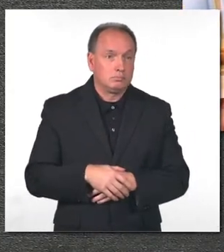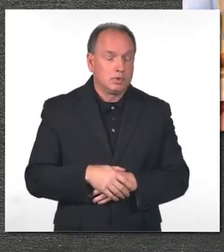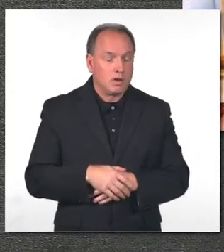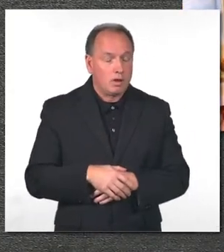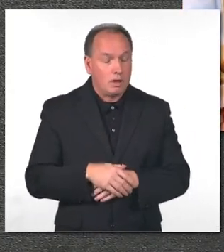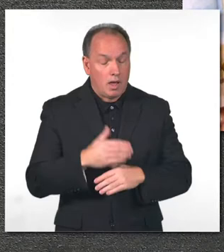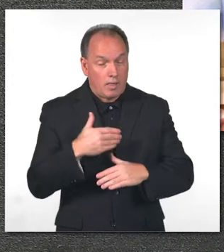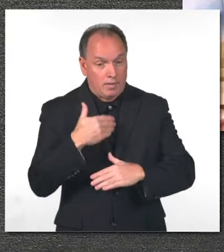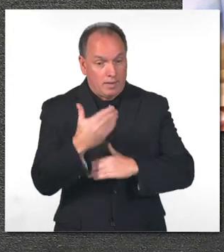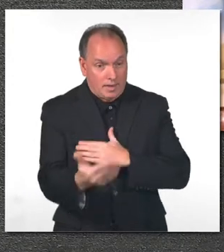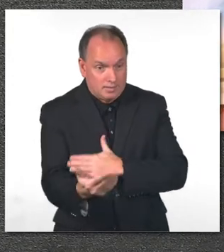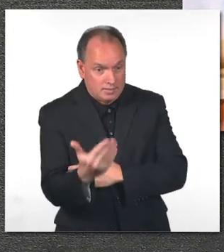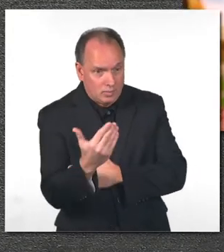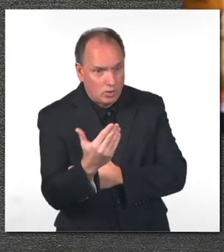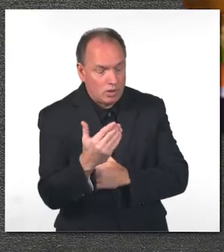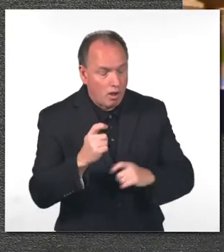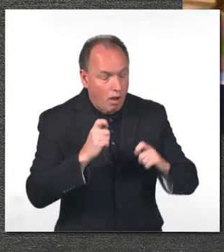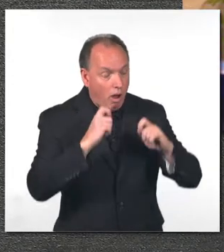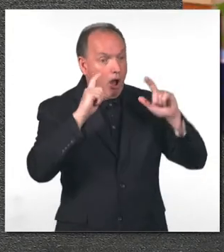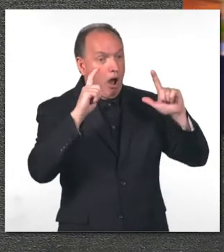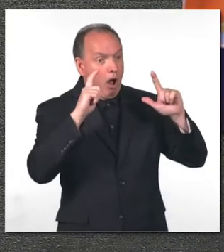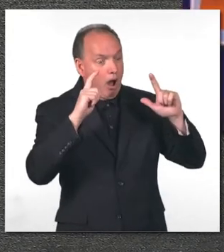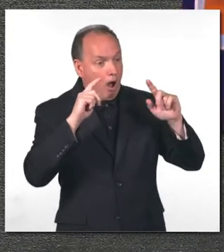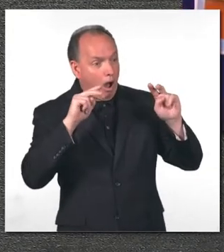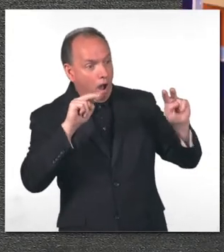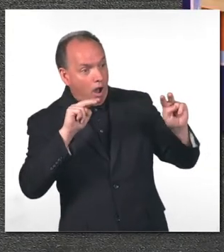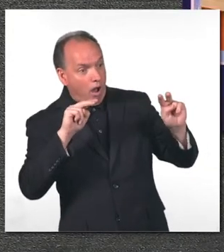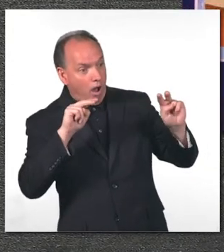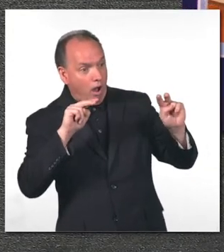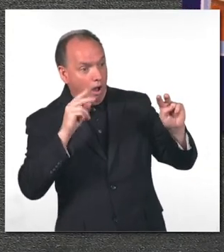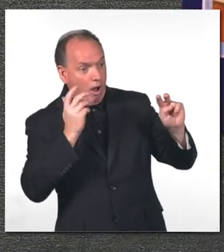The next morning, surprise!